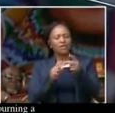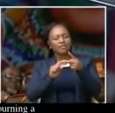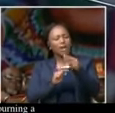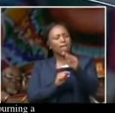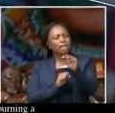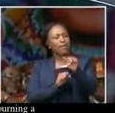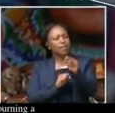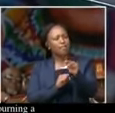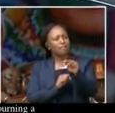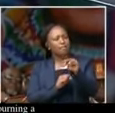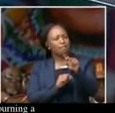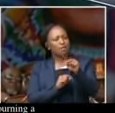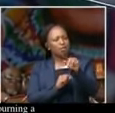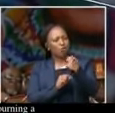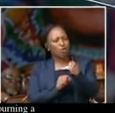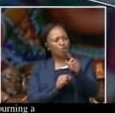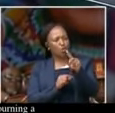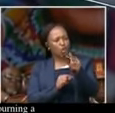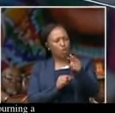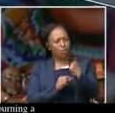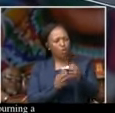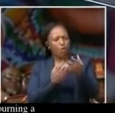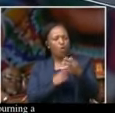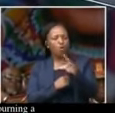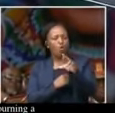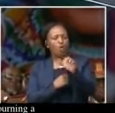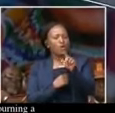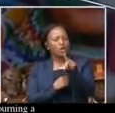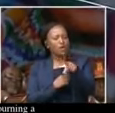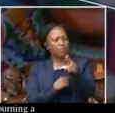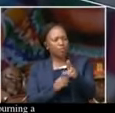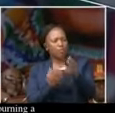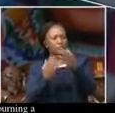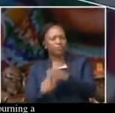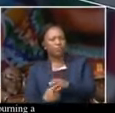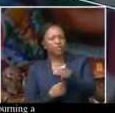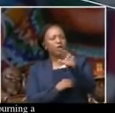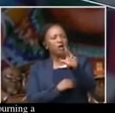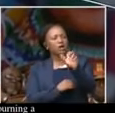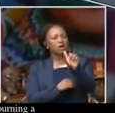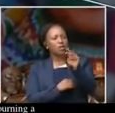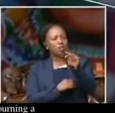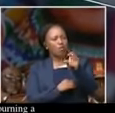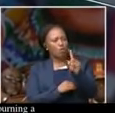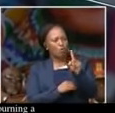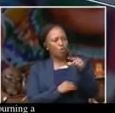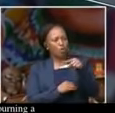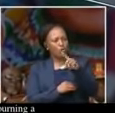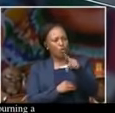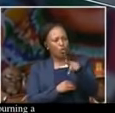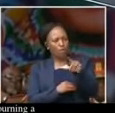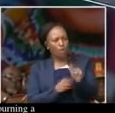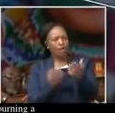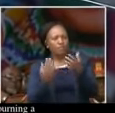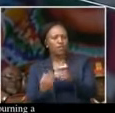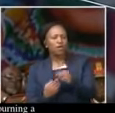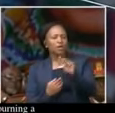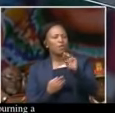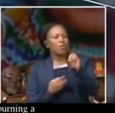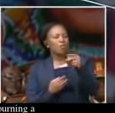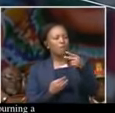Obri Mukwena, Rapumulekan, Gwen Ramukhupa, Mohamed Danga, Moses